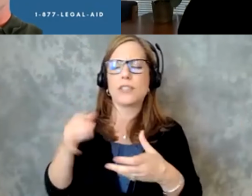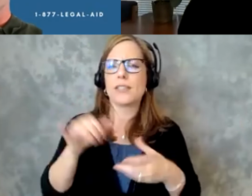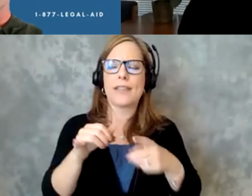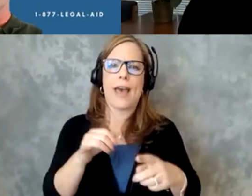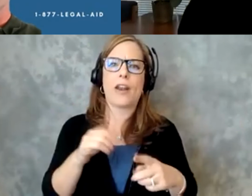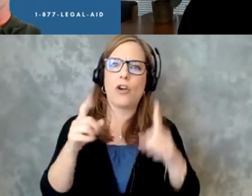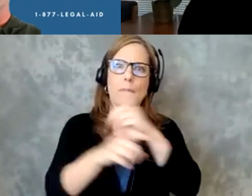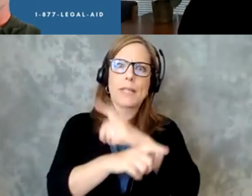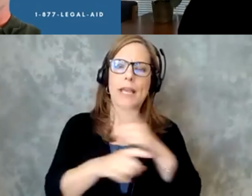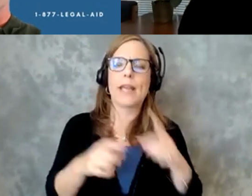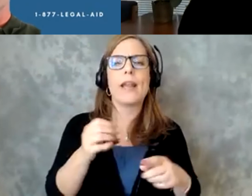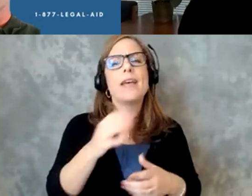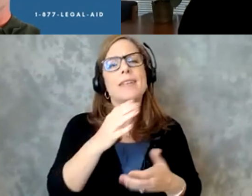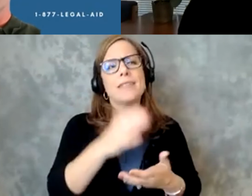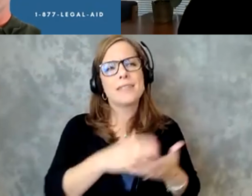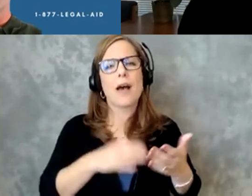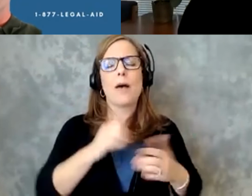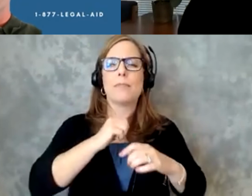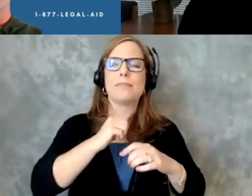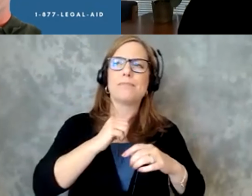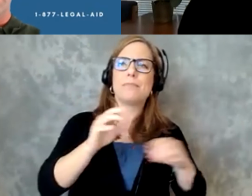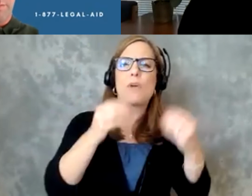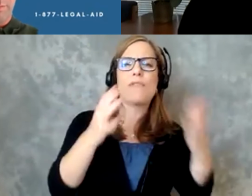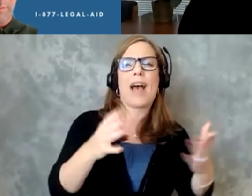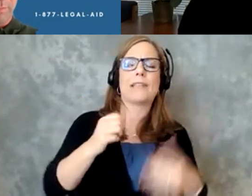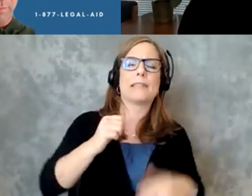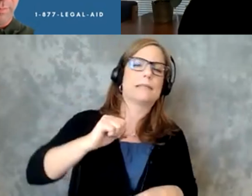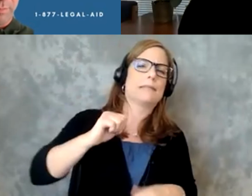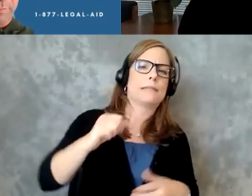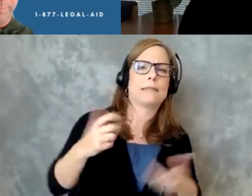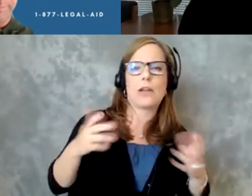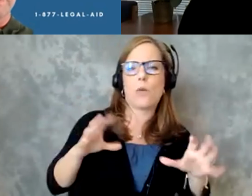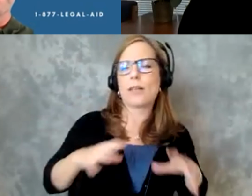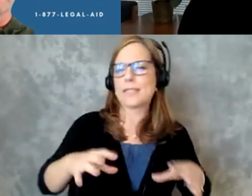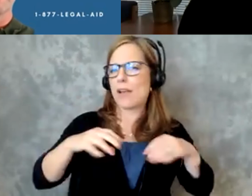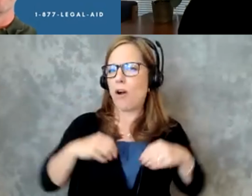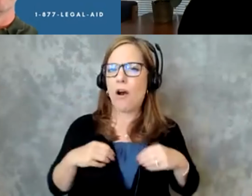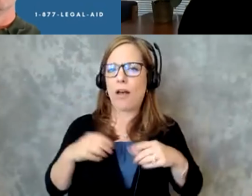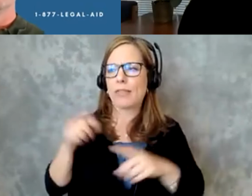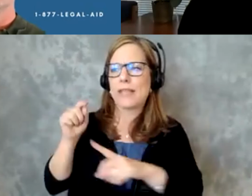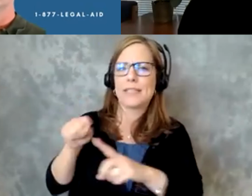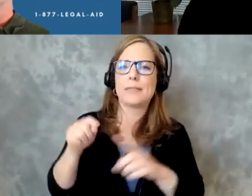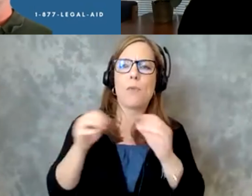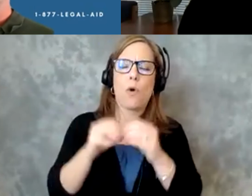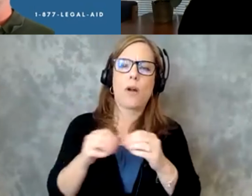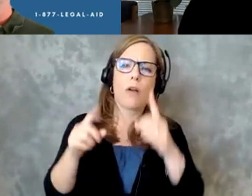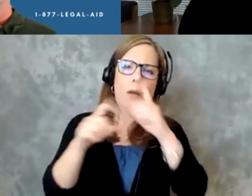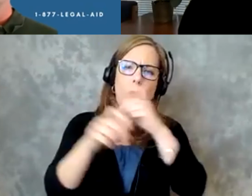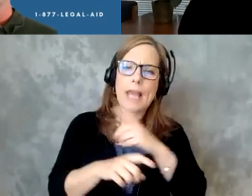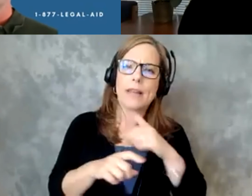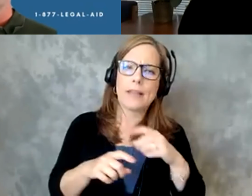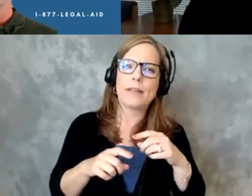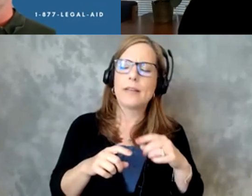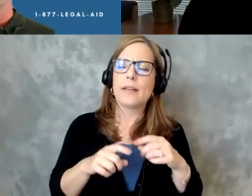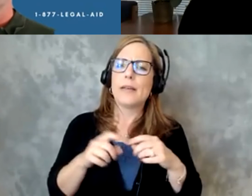resistance to providers to sometimes taking on, you know, some of these more complicated and complex patients. So just maybe some